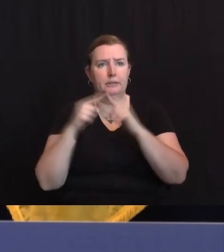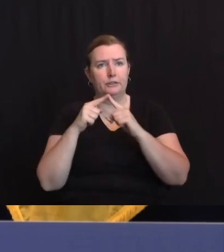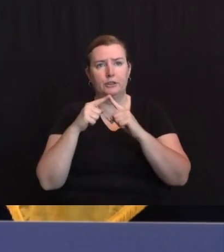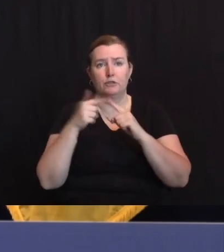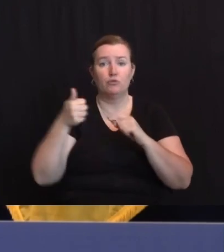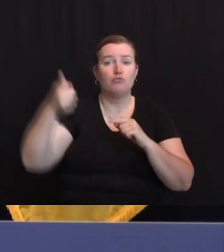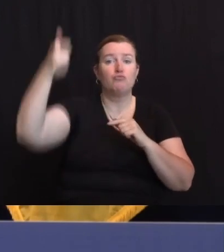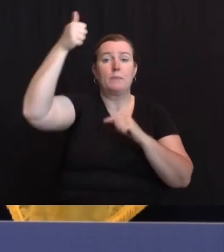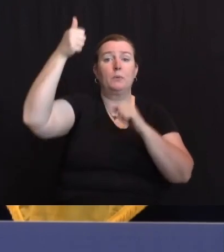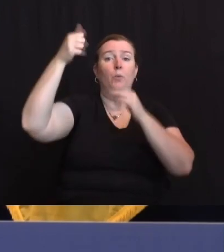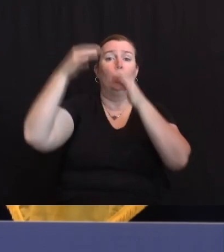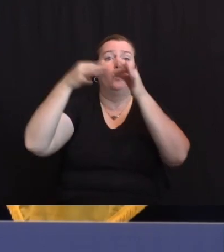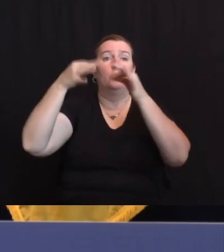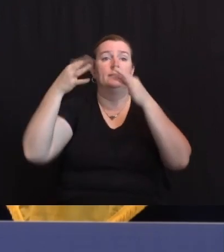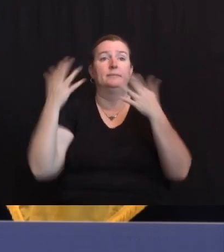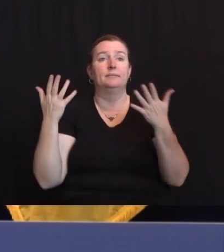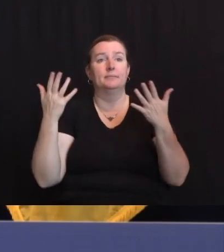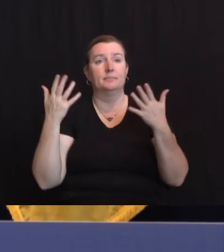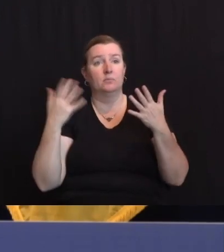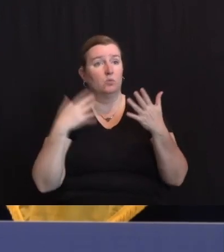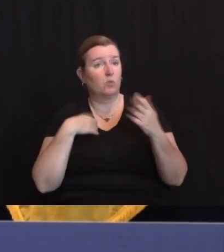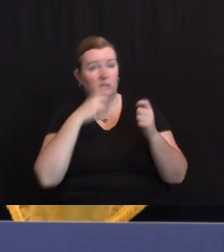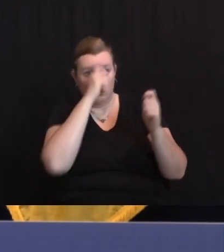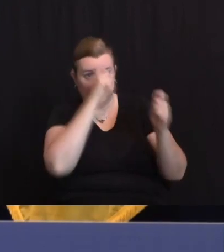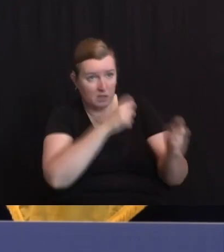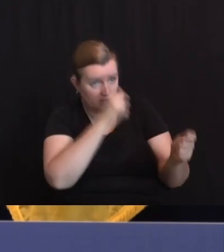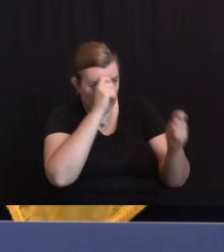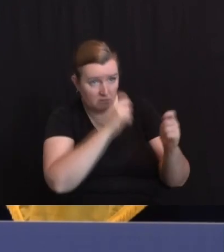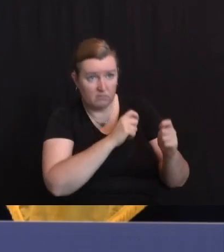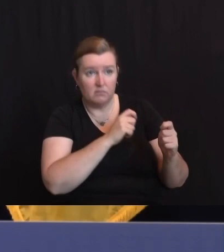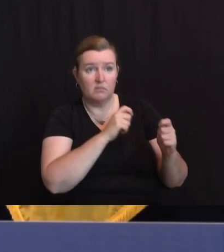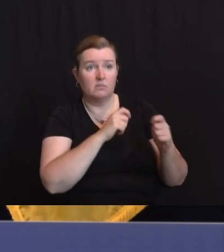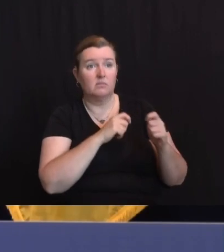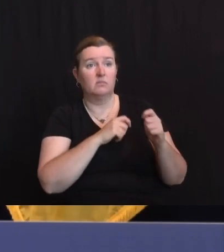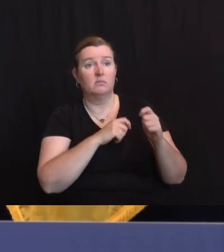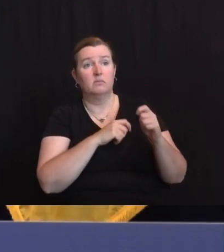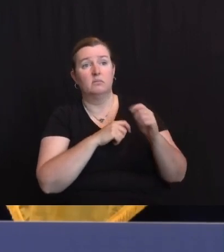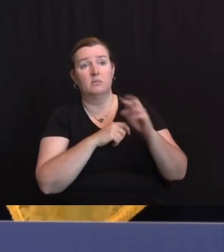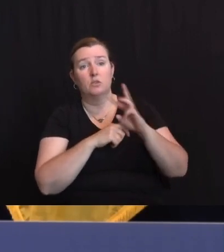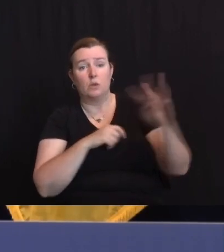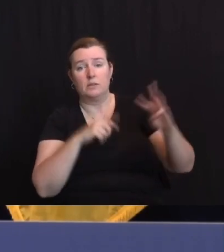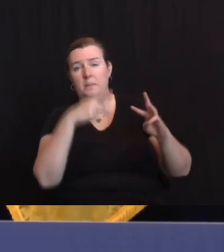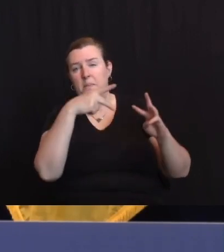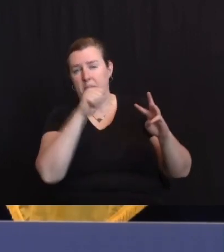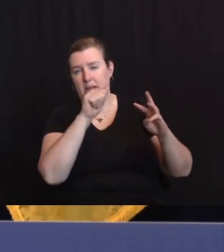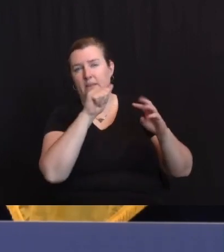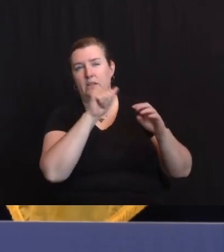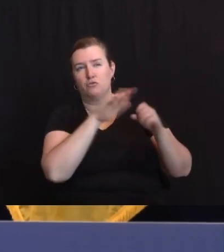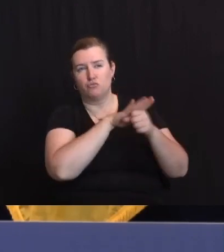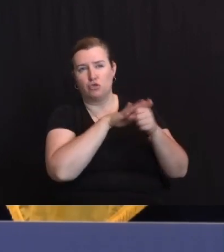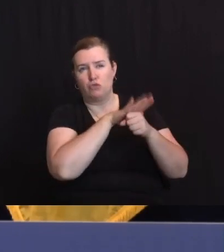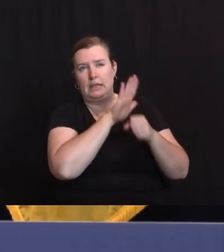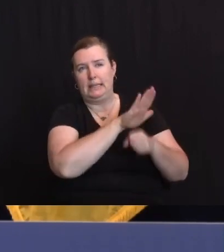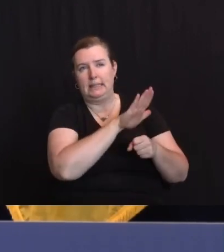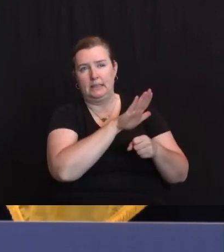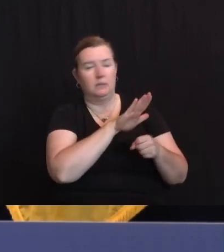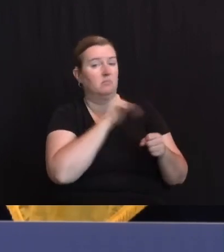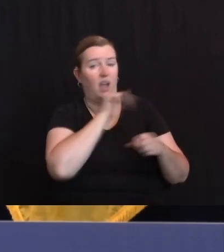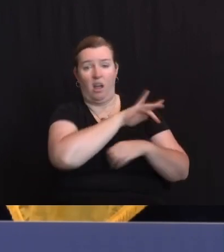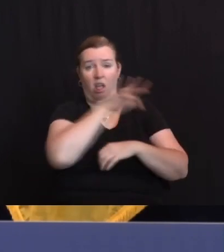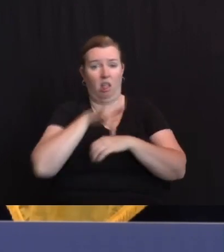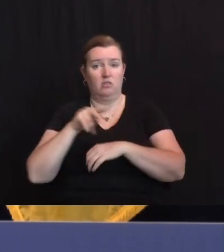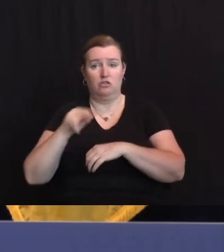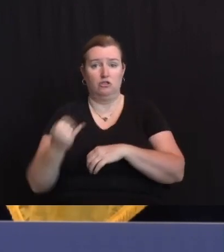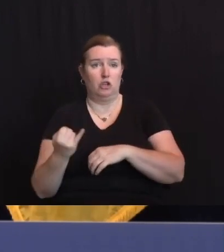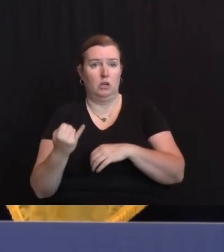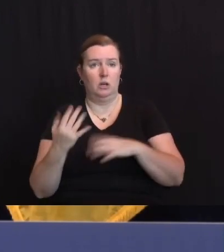while we certainly respect the decision in the Western District, it doesn't control on the state of New Jersey, and we will continue to enforce the governor's orders